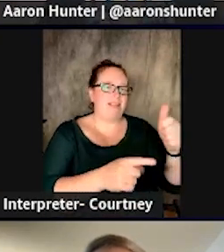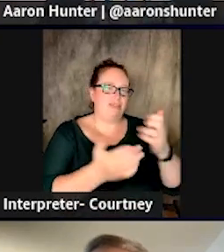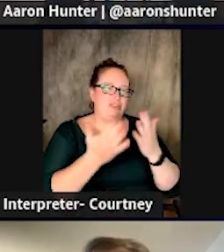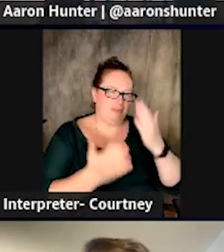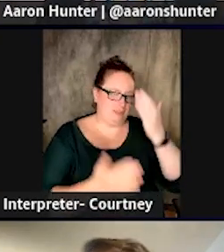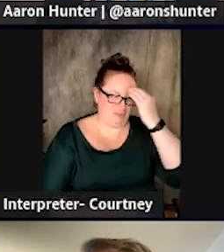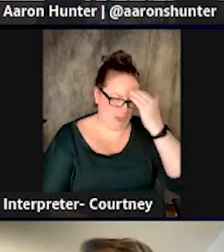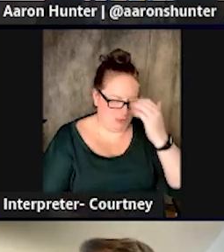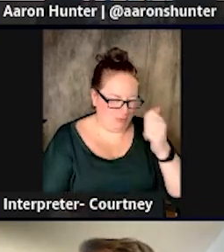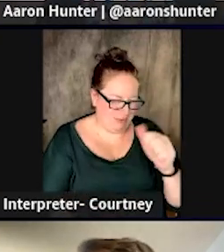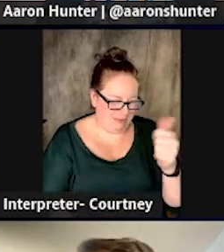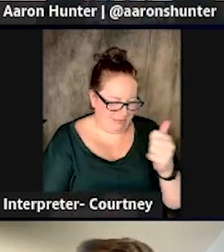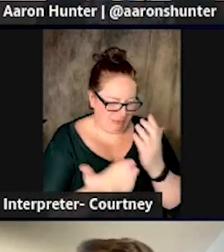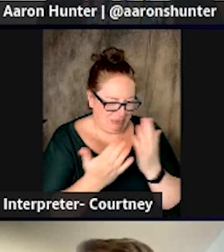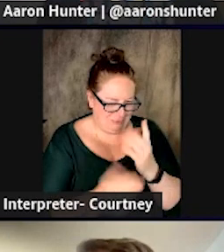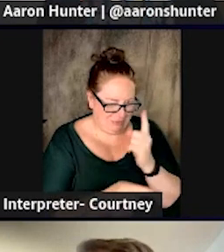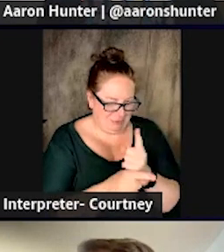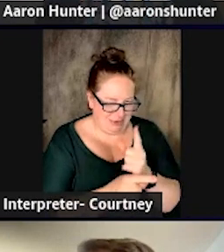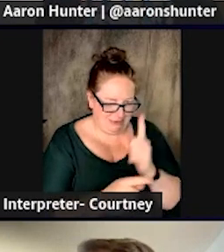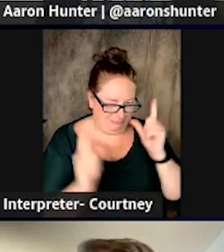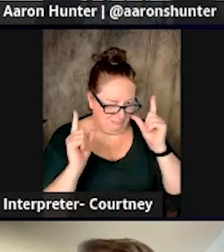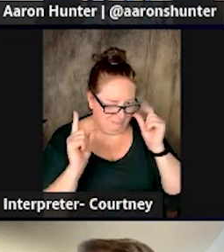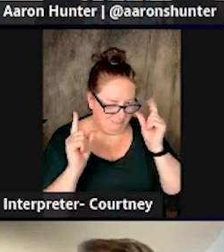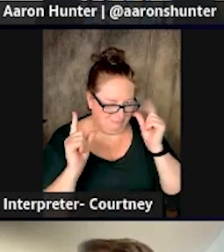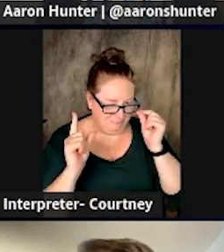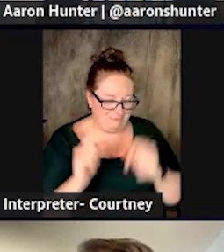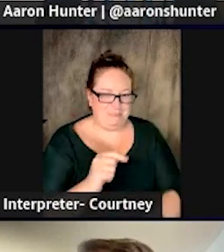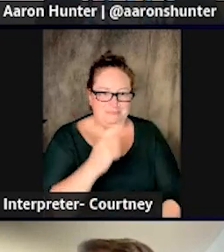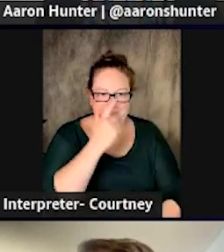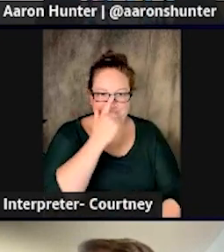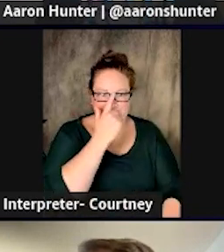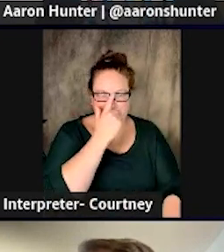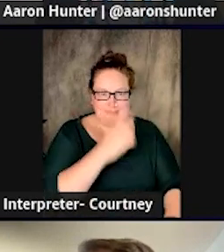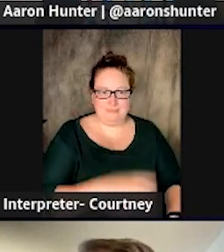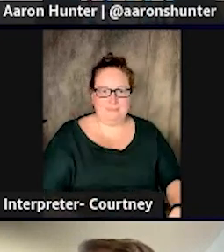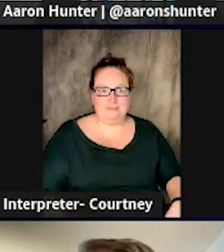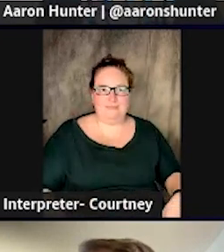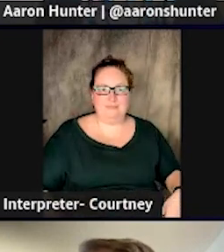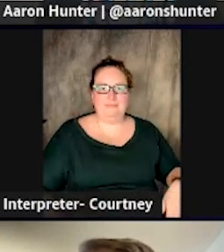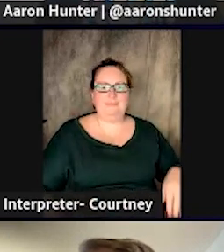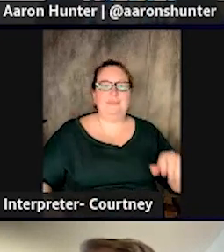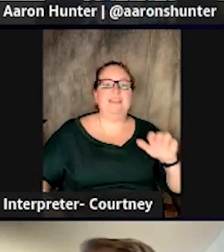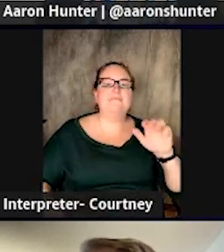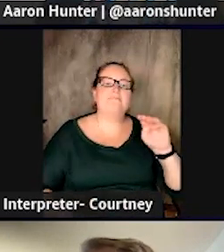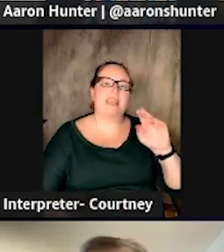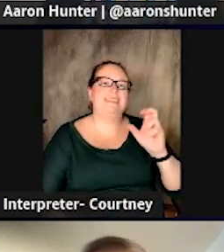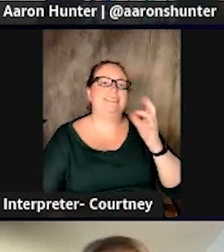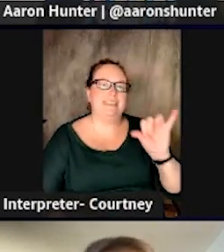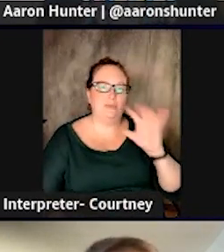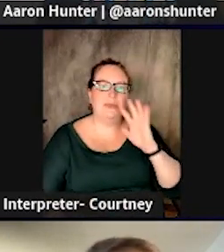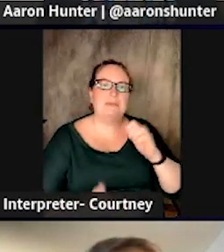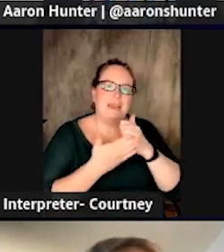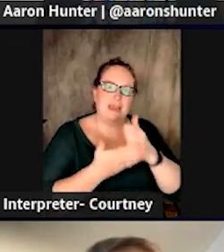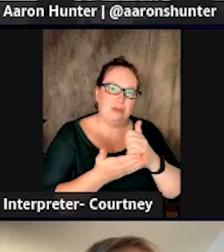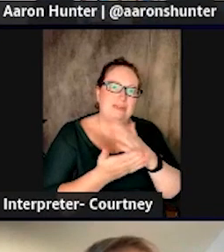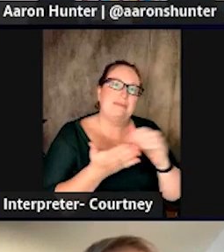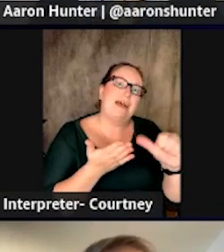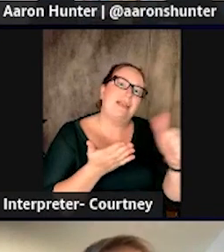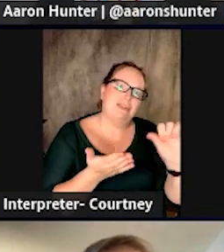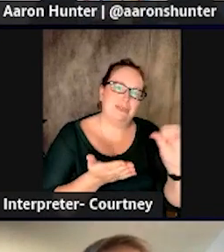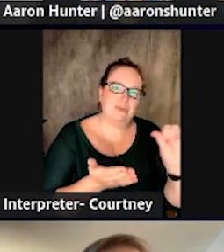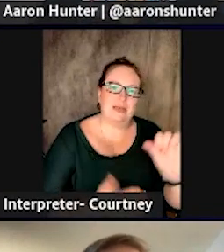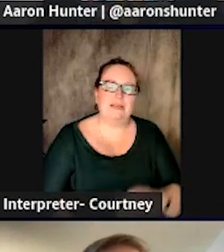right? Oh, exactly. Macy would be able to help you there and some of the others as well. And one other thing to think of too